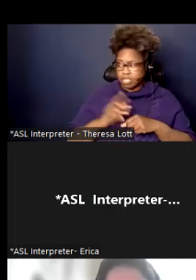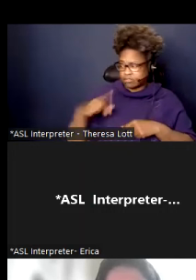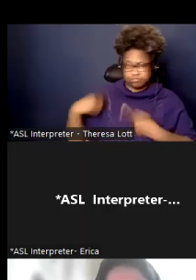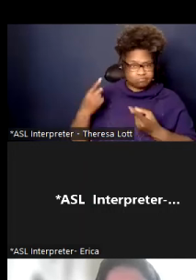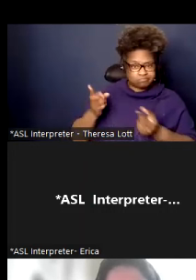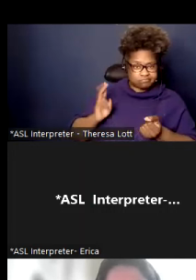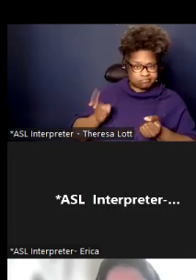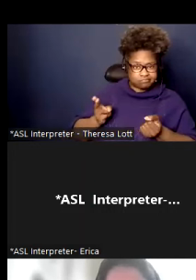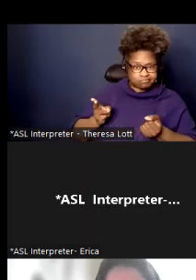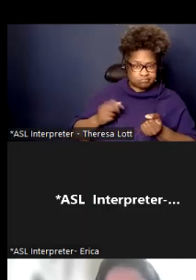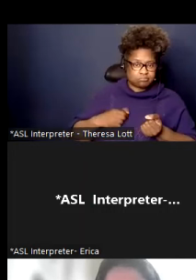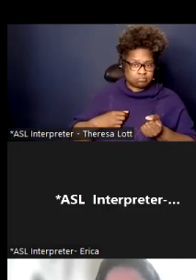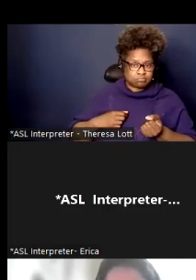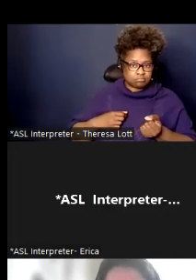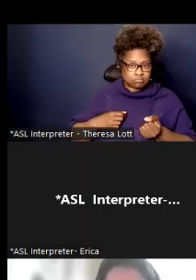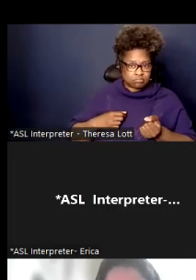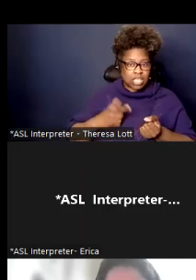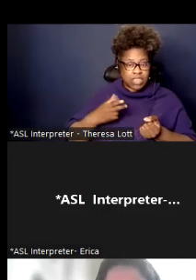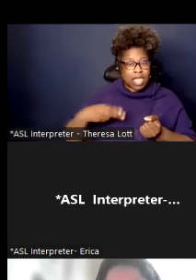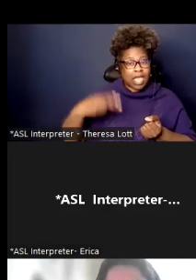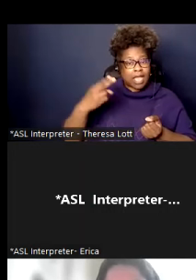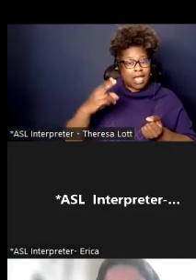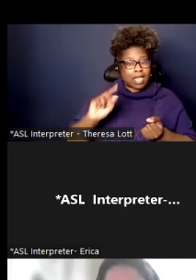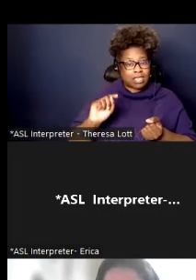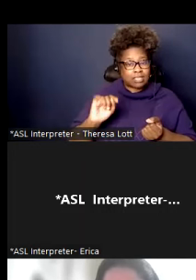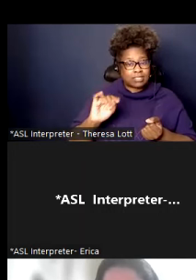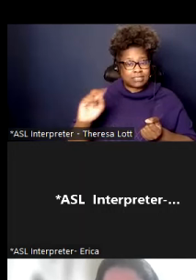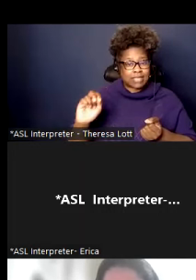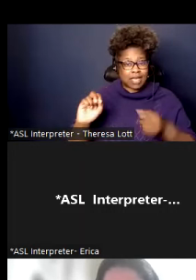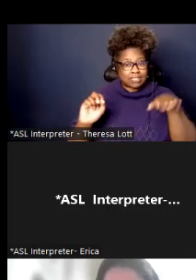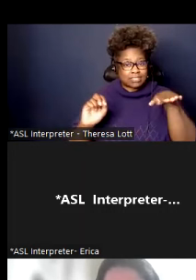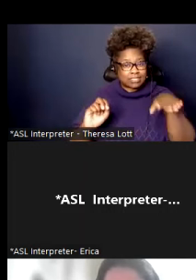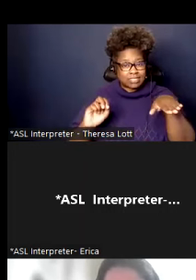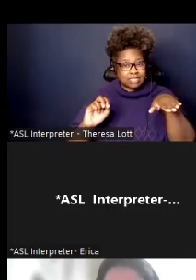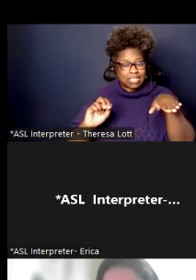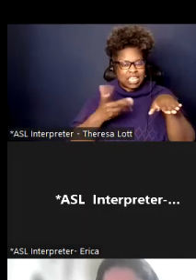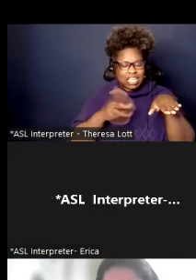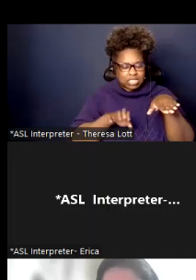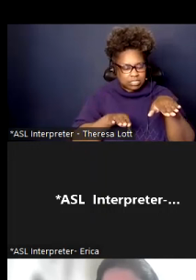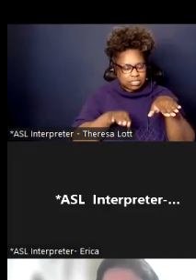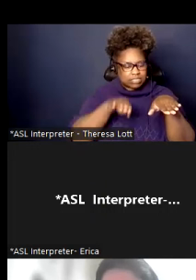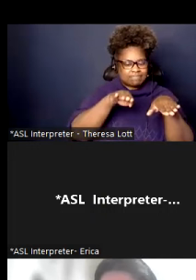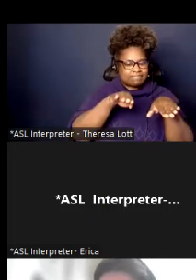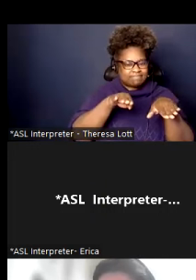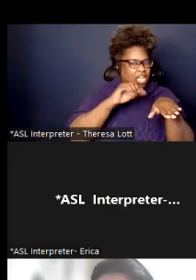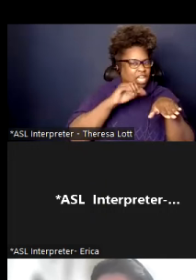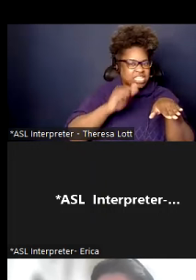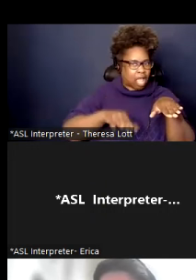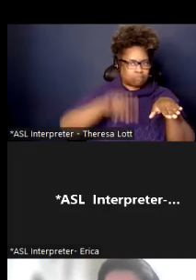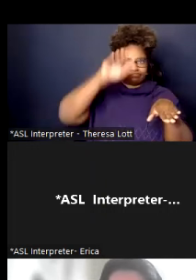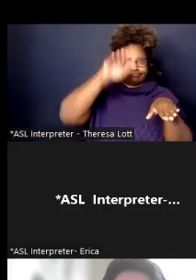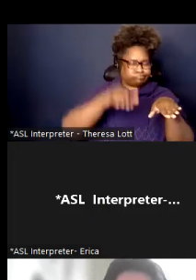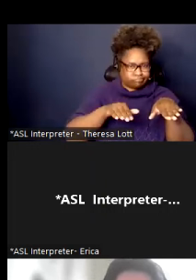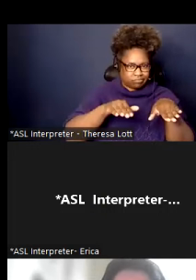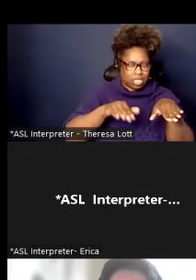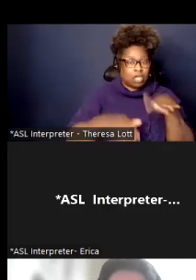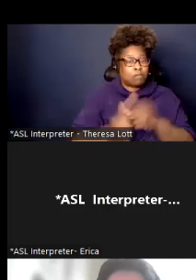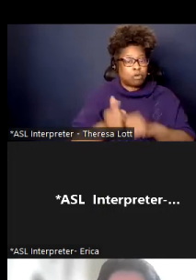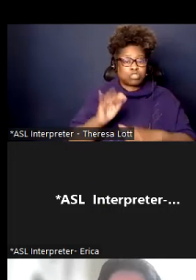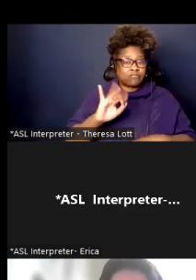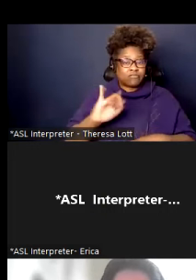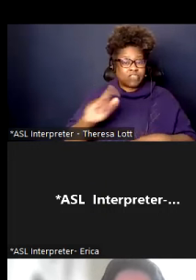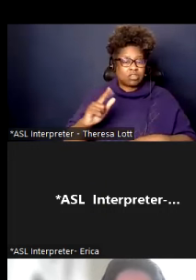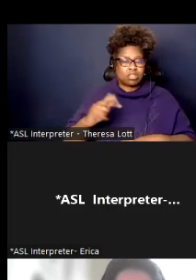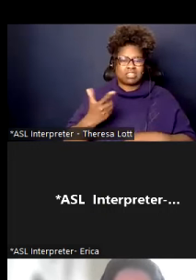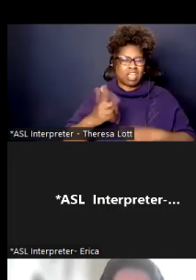many feet above the high tides. Much of the fill was material from either dredging, construction, and